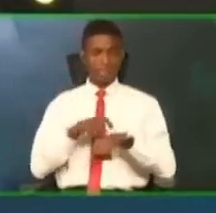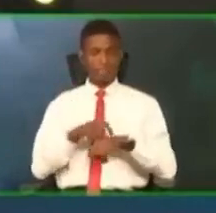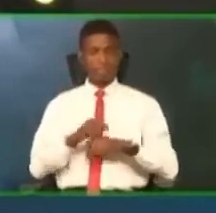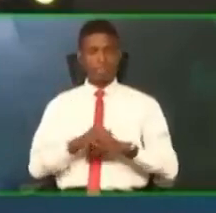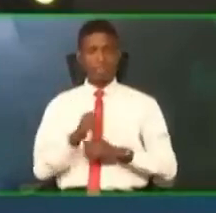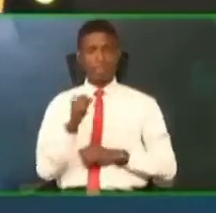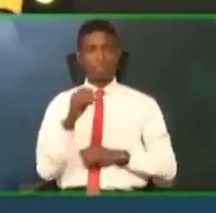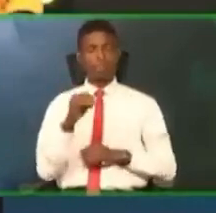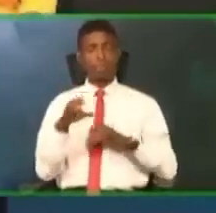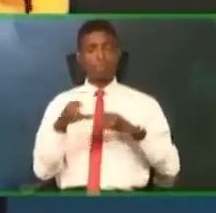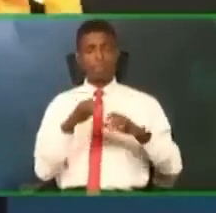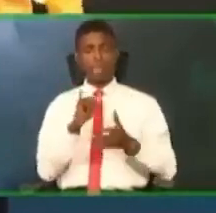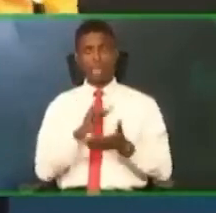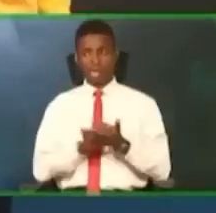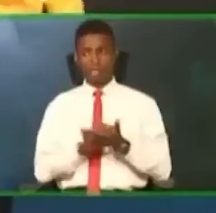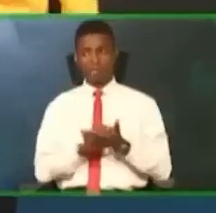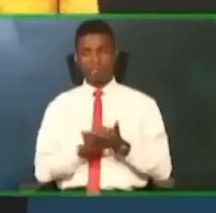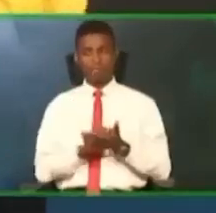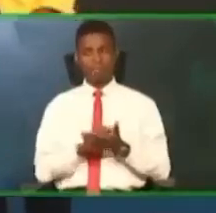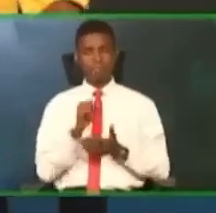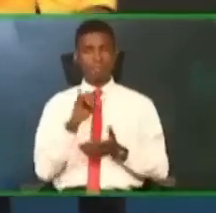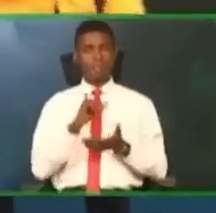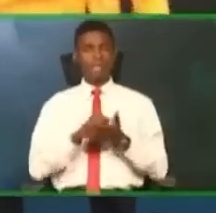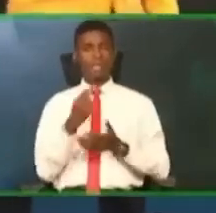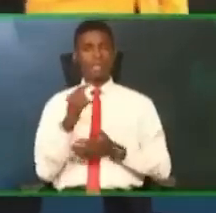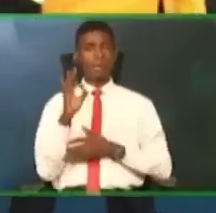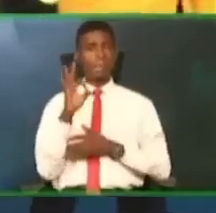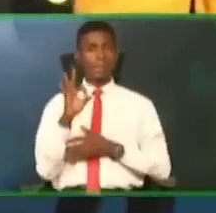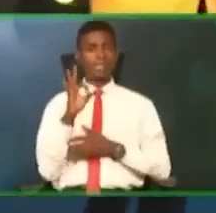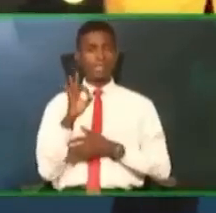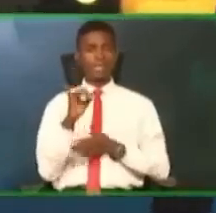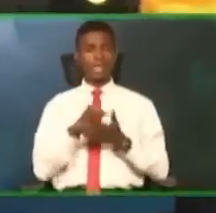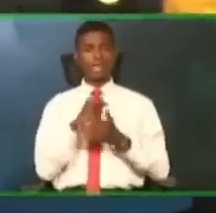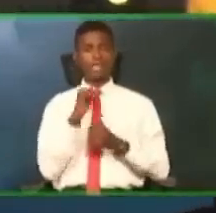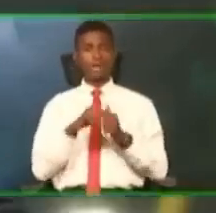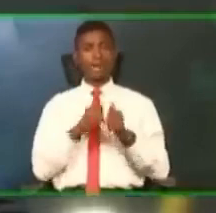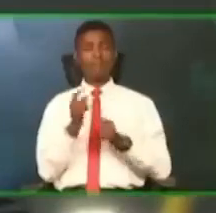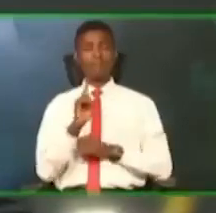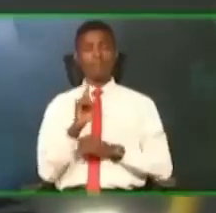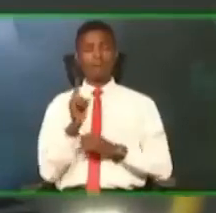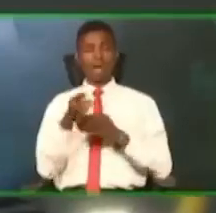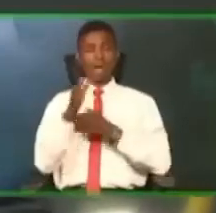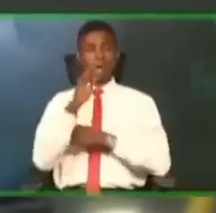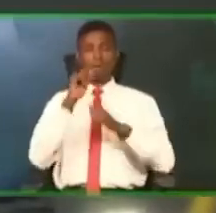So please do that, all right, so that the message reaches everywhere it should reach. God bless you.